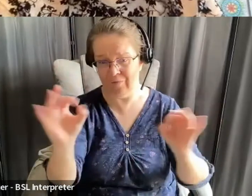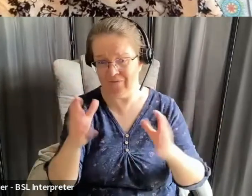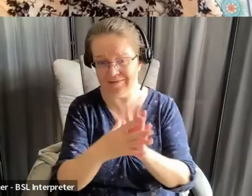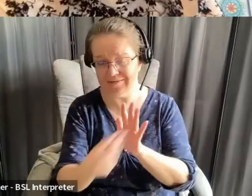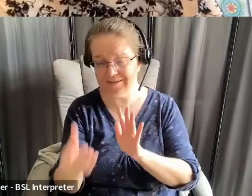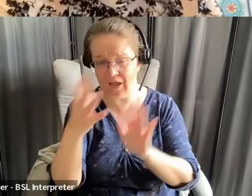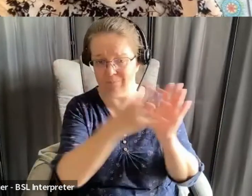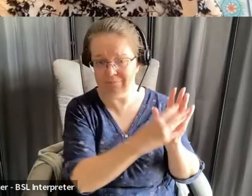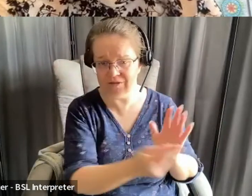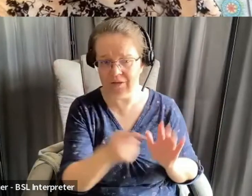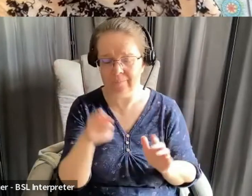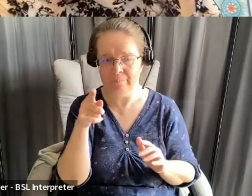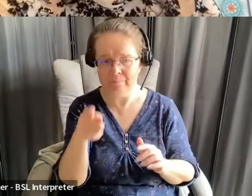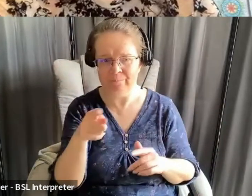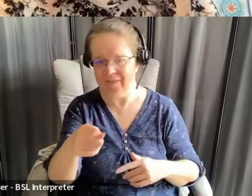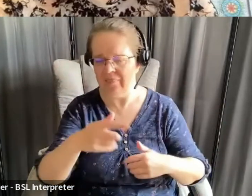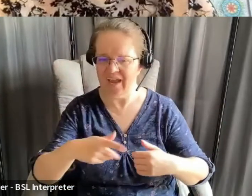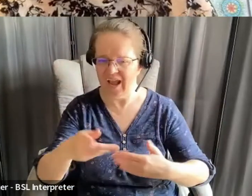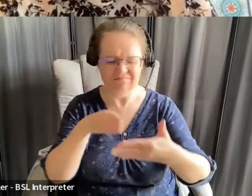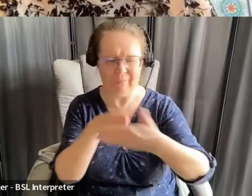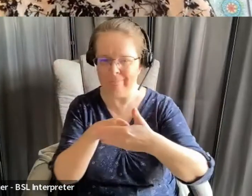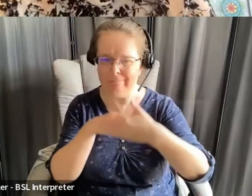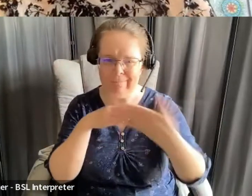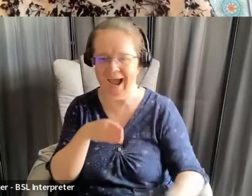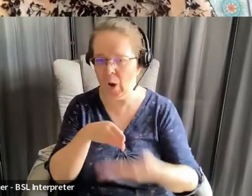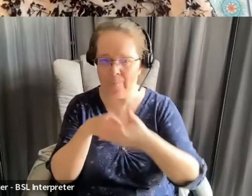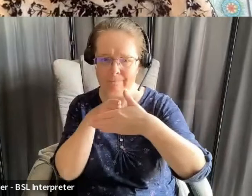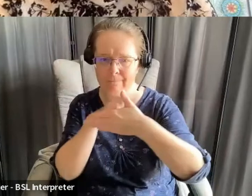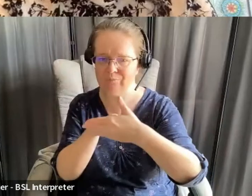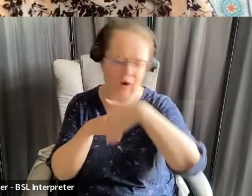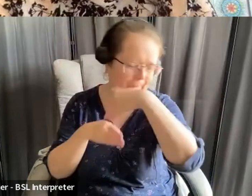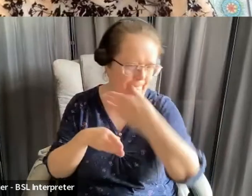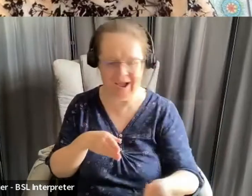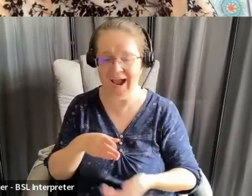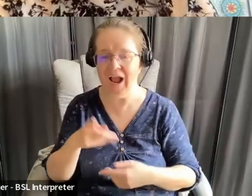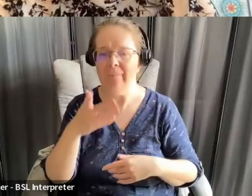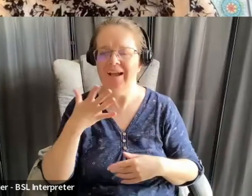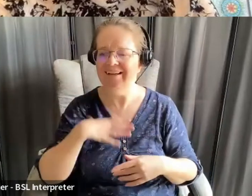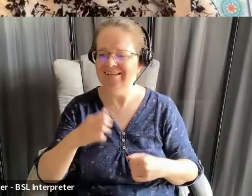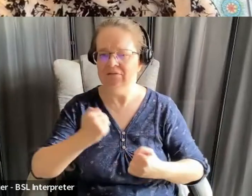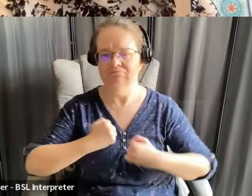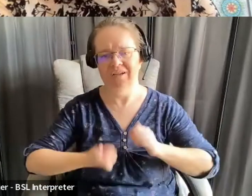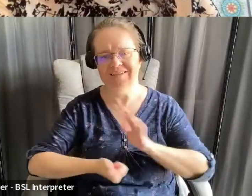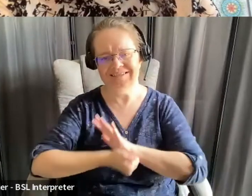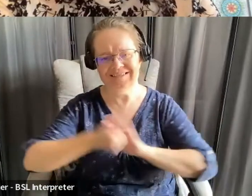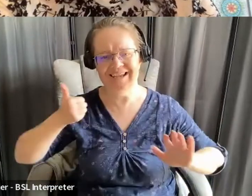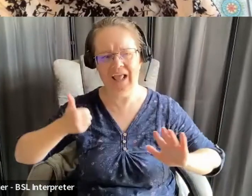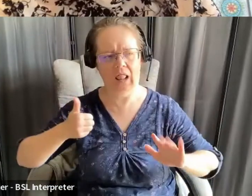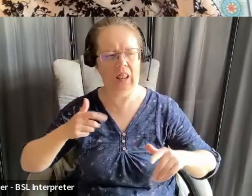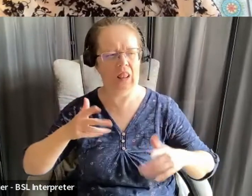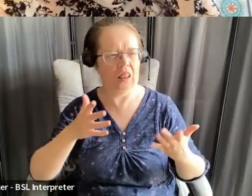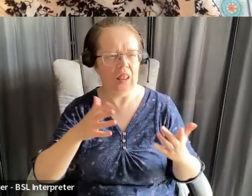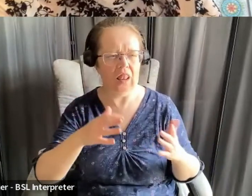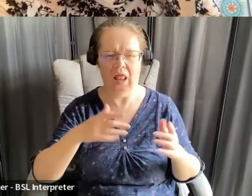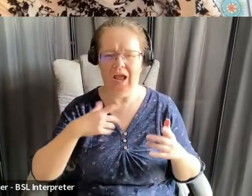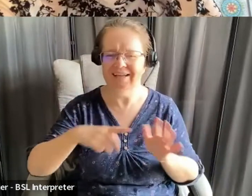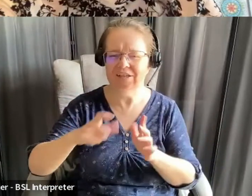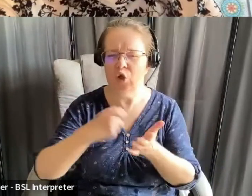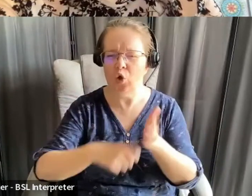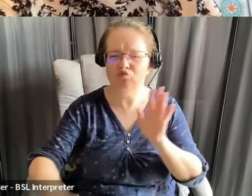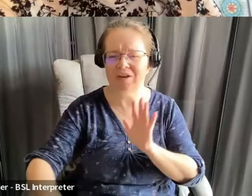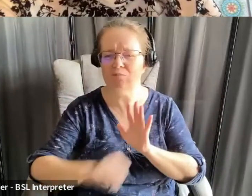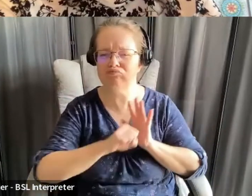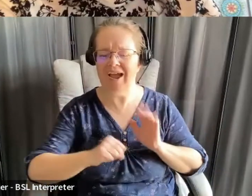keep going. They're busting on through, smashing through. Rebrand yourself and your skills. It's all transferable. So we have these